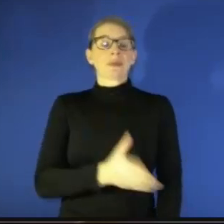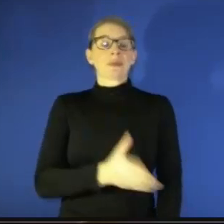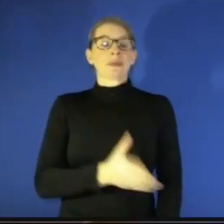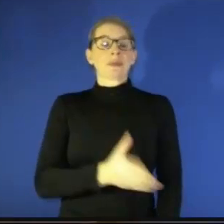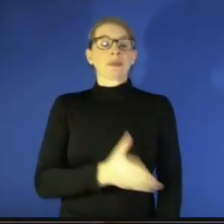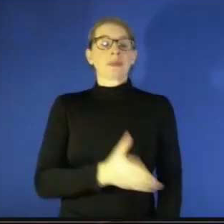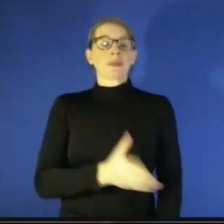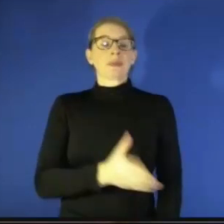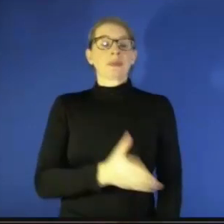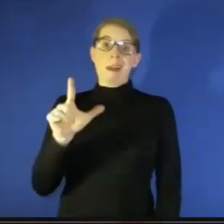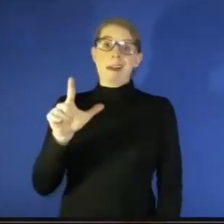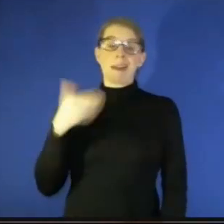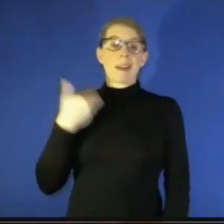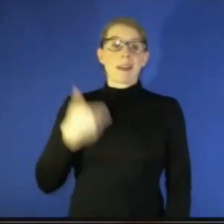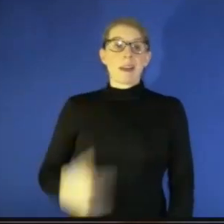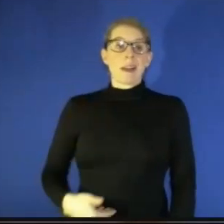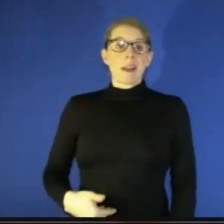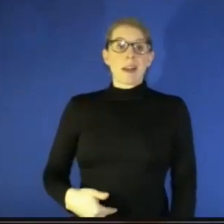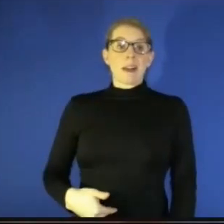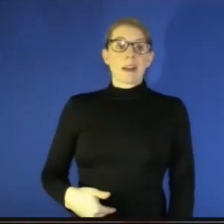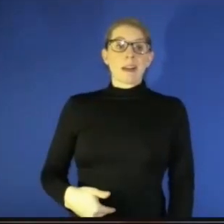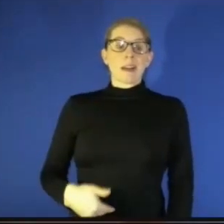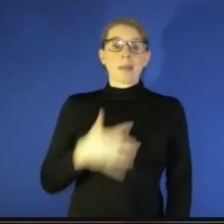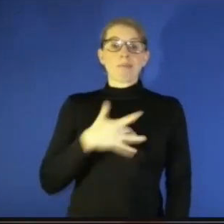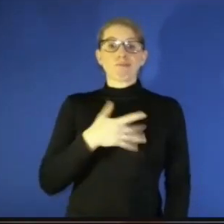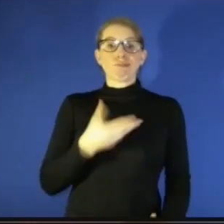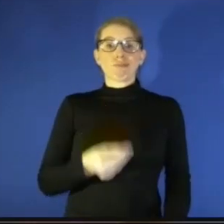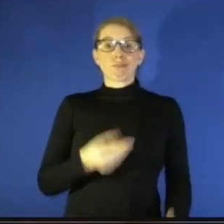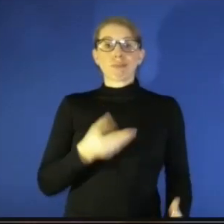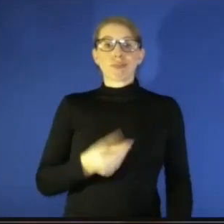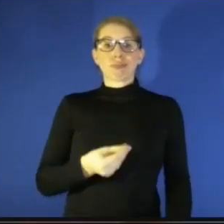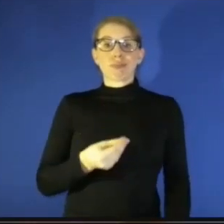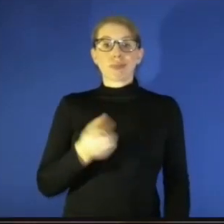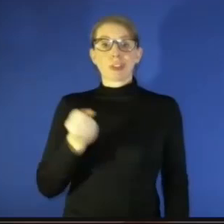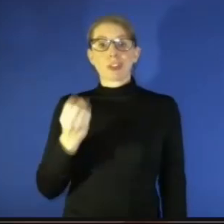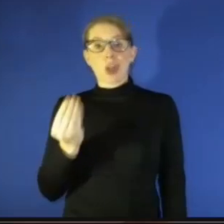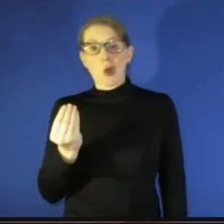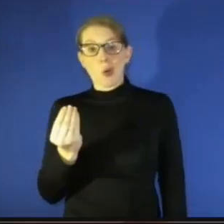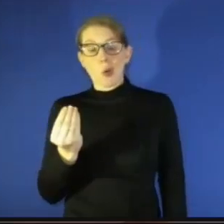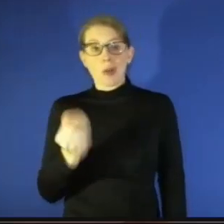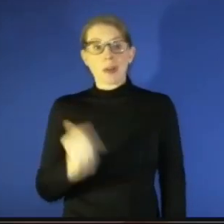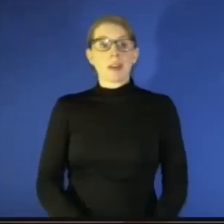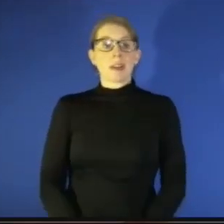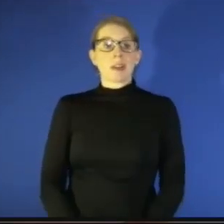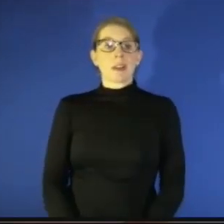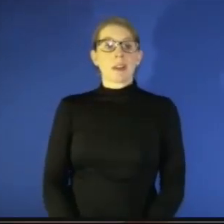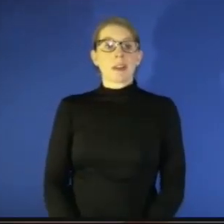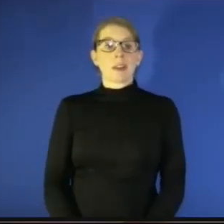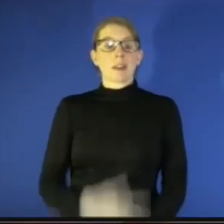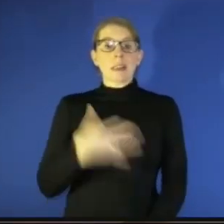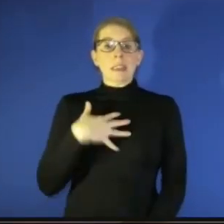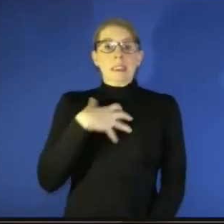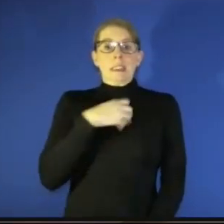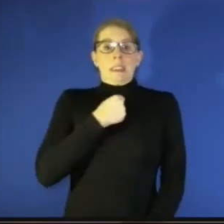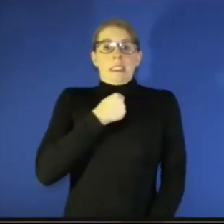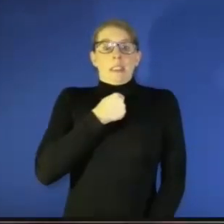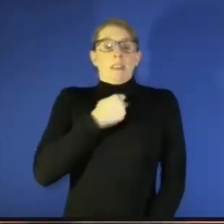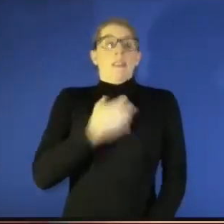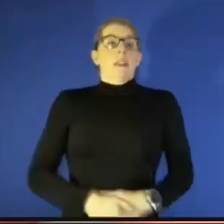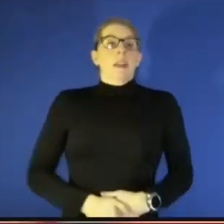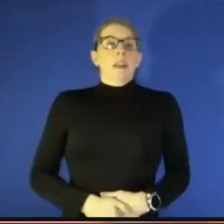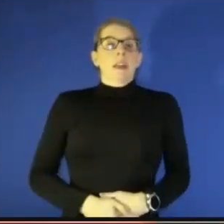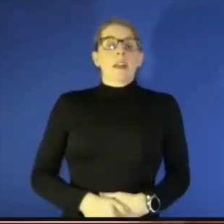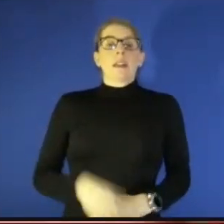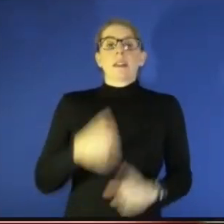Well, I'm a softie, so I'm quite choked up about it. Dr. Koji Ebersole